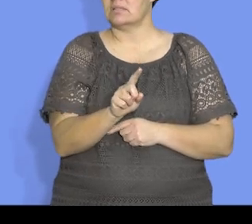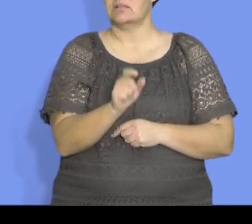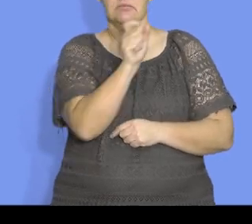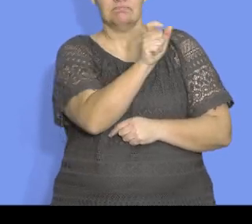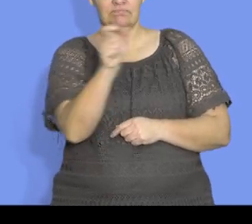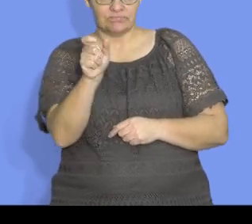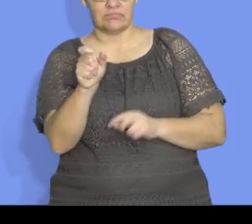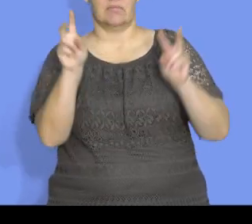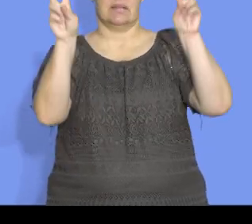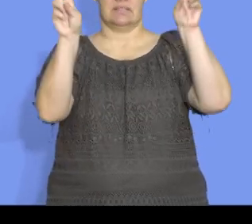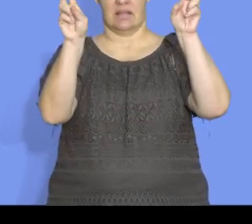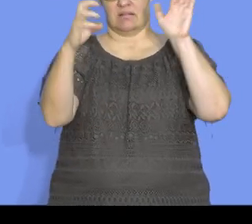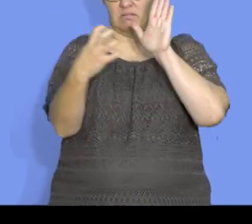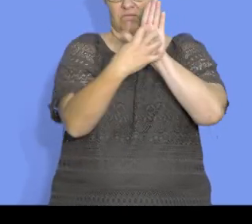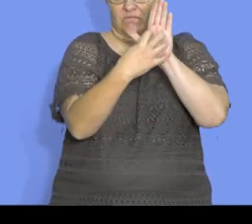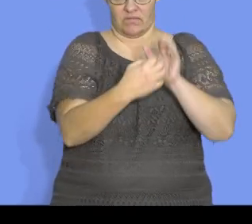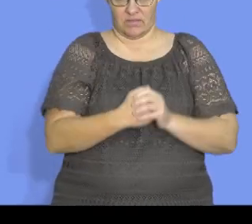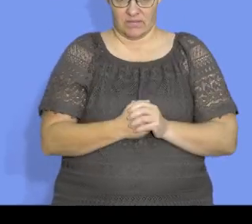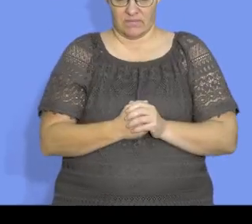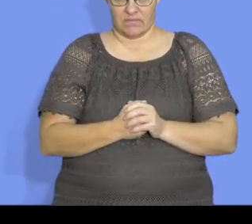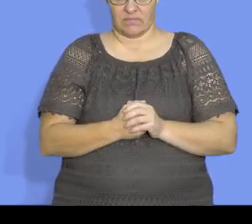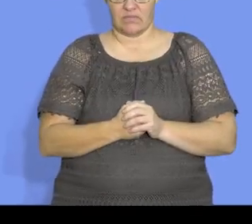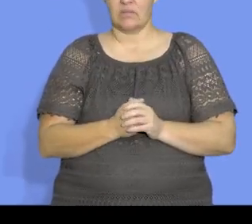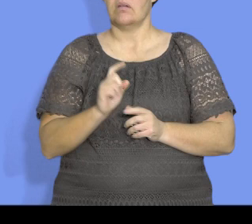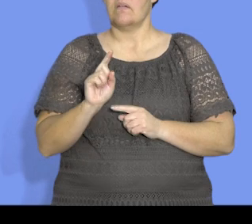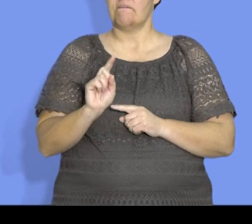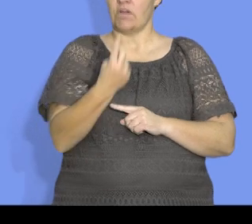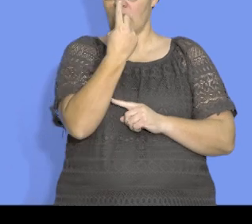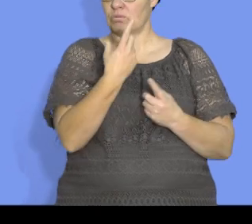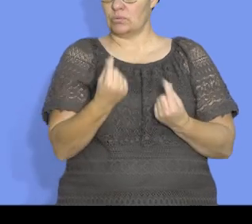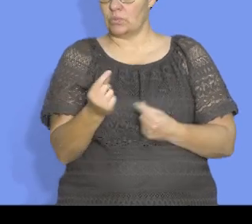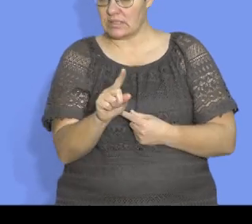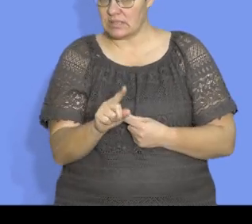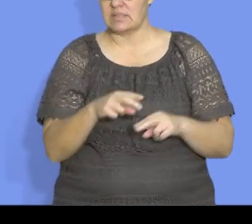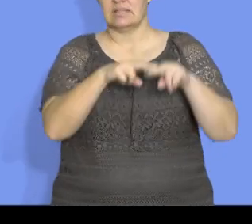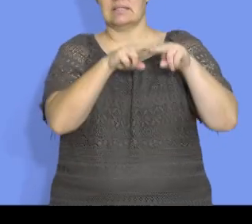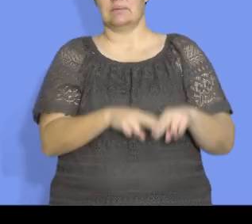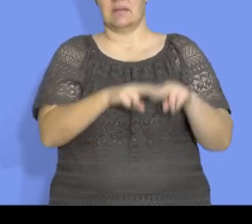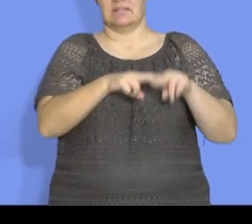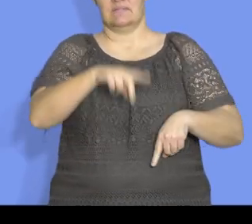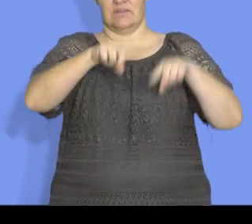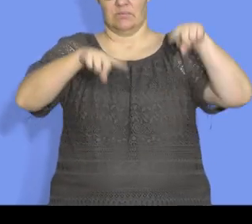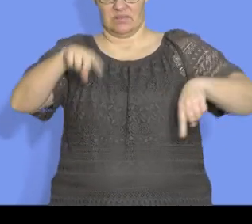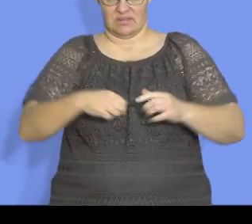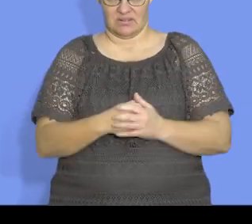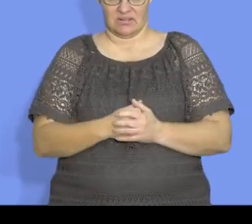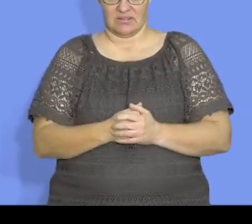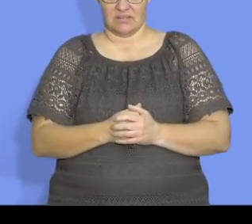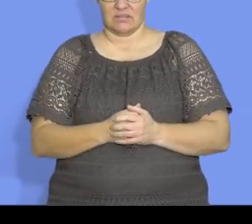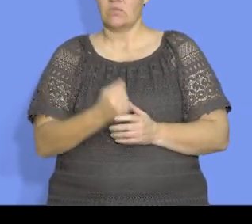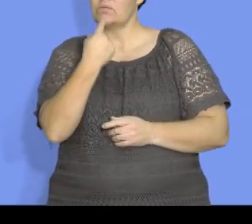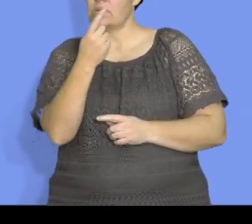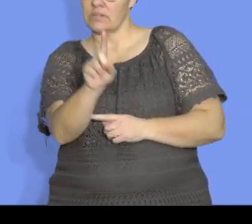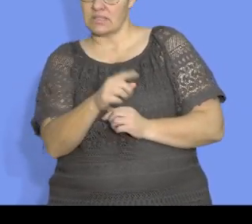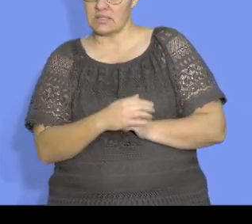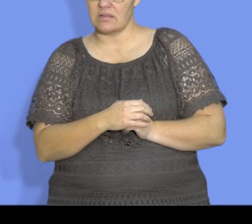the title of the graph, where we take the first thing is the dependent variable, and we say